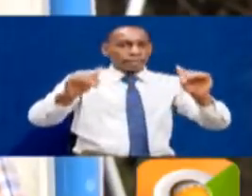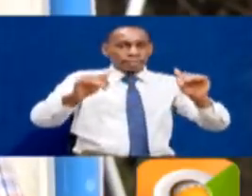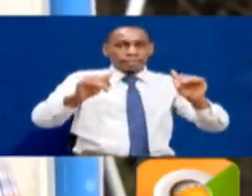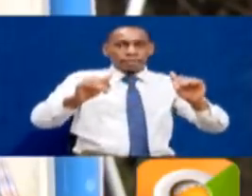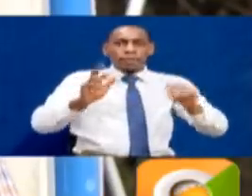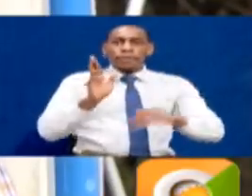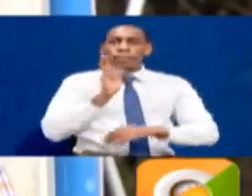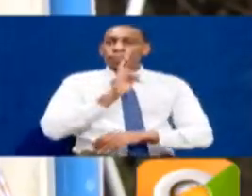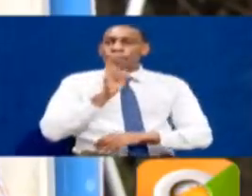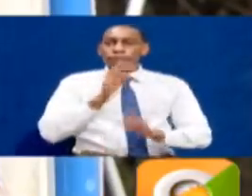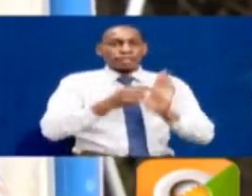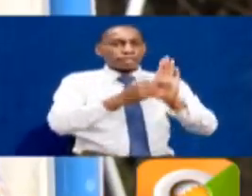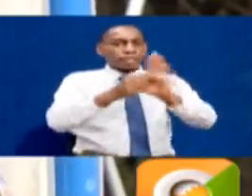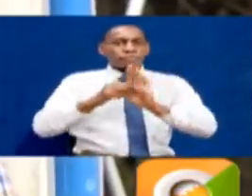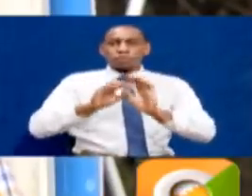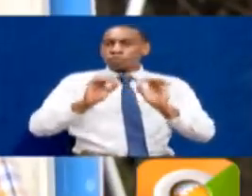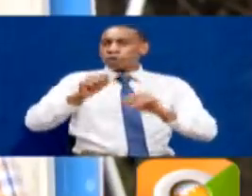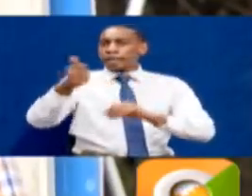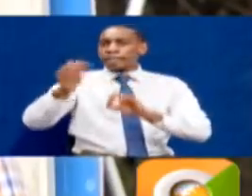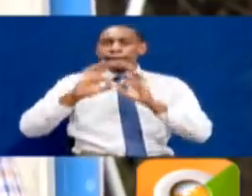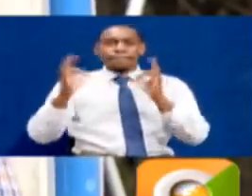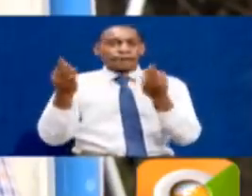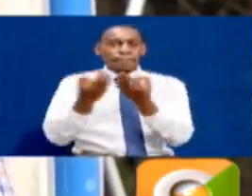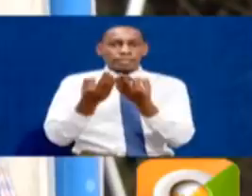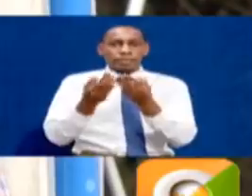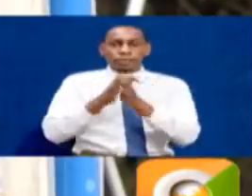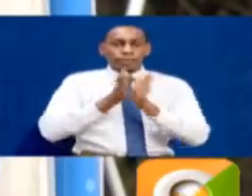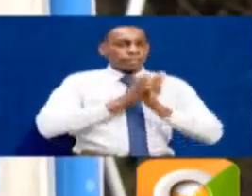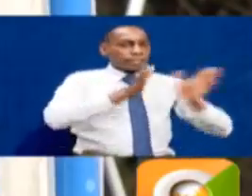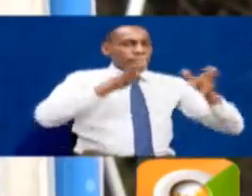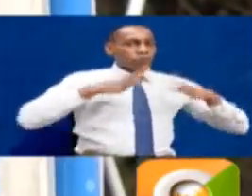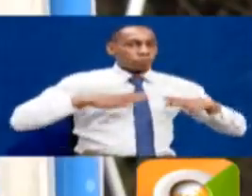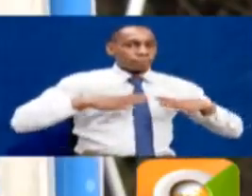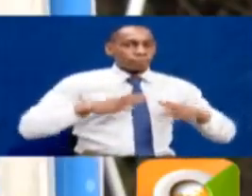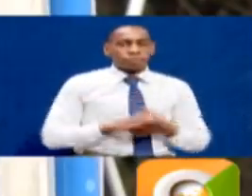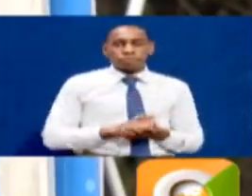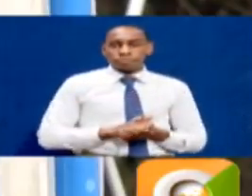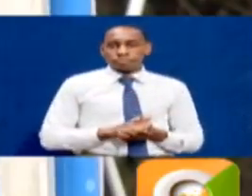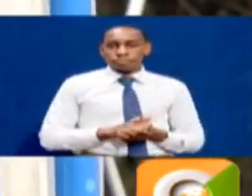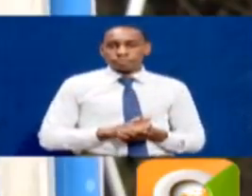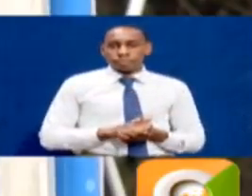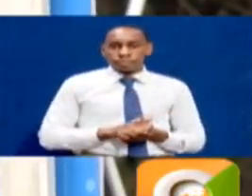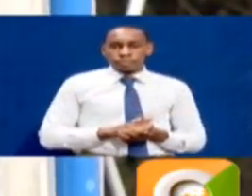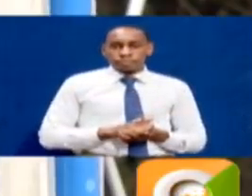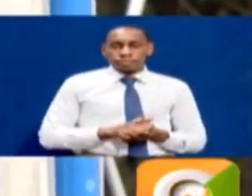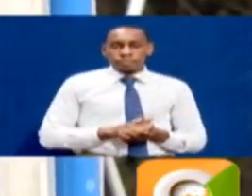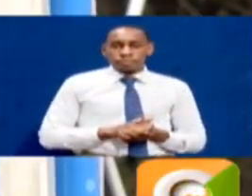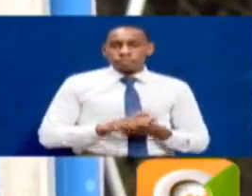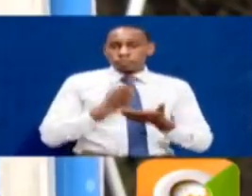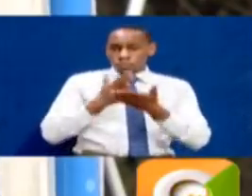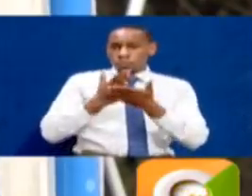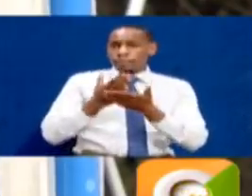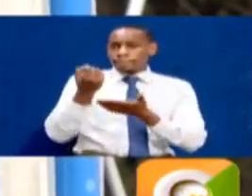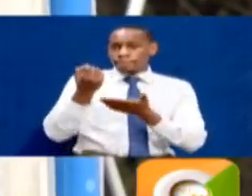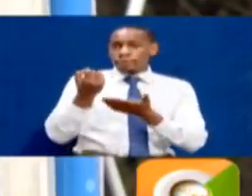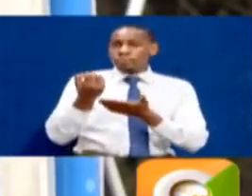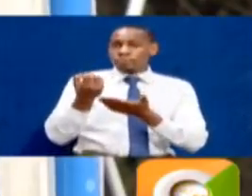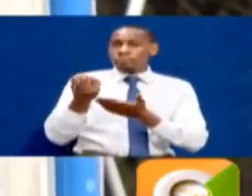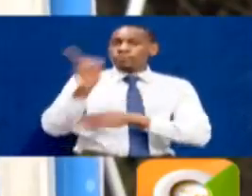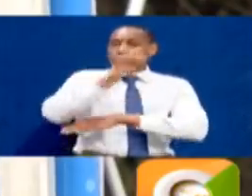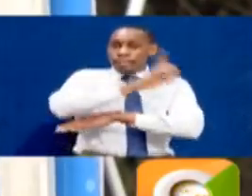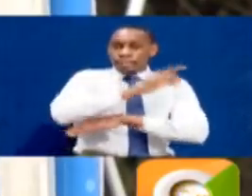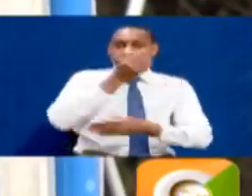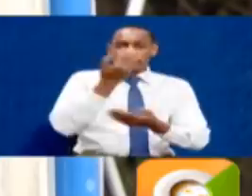don't pose a risk to the rest of the family and the general public at large. So it'll take a bit of a few days